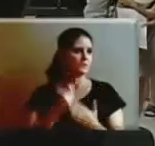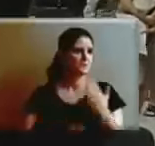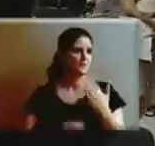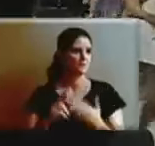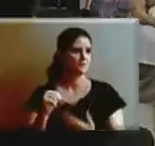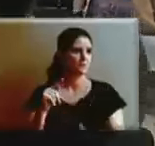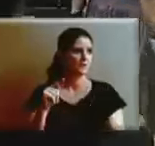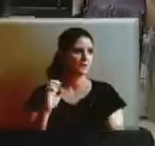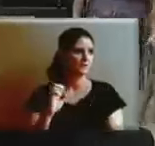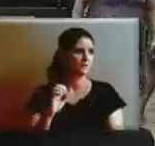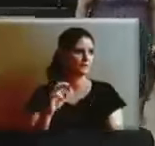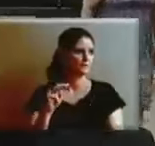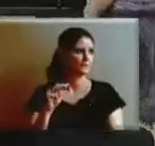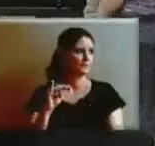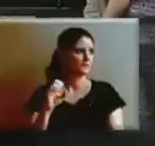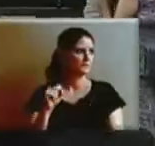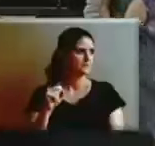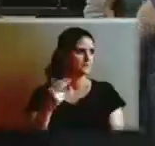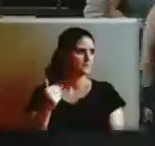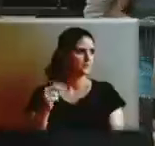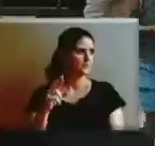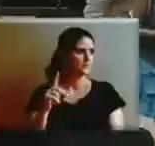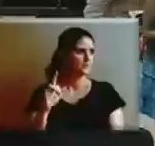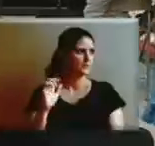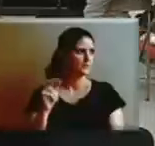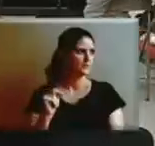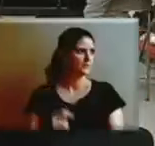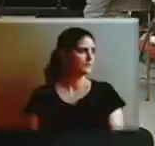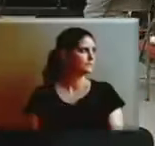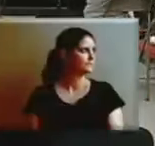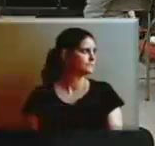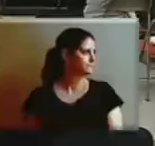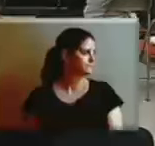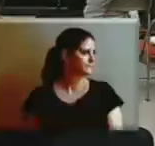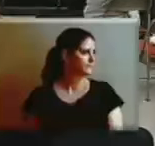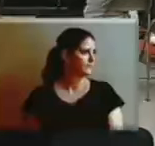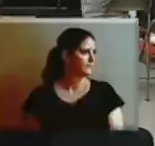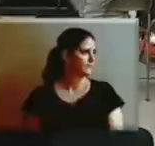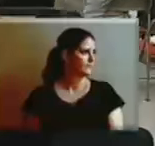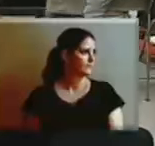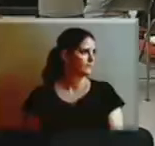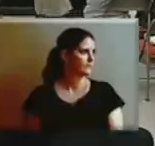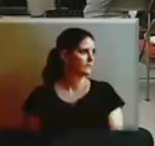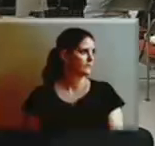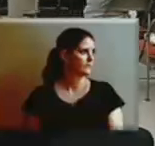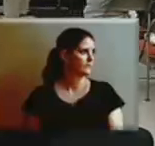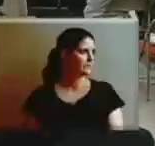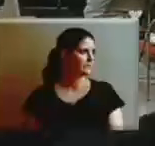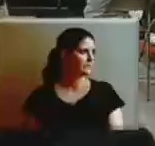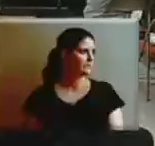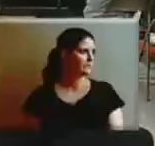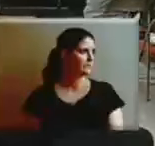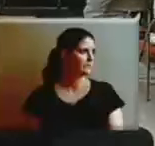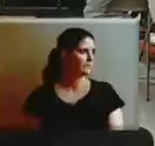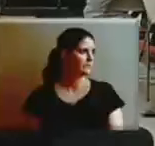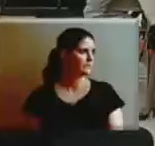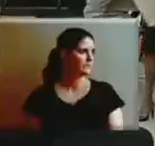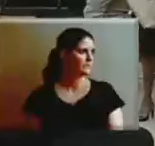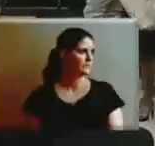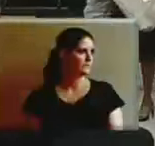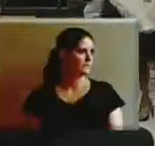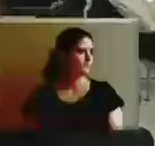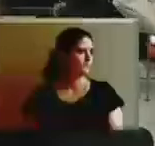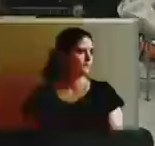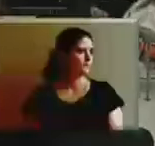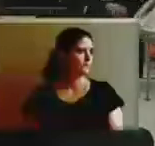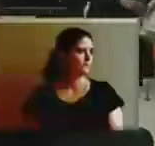2013-14. Ms. Harden, Cordelia Harden, our Chief Financial Officer. And actually, if I could begin as Ms. Harden